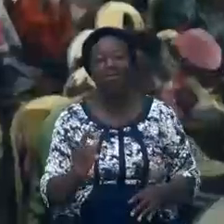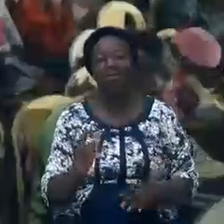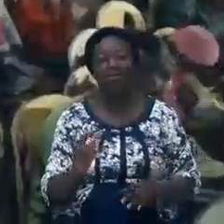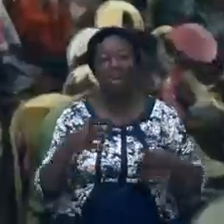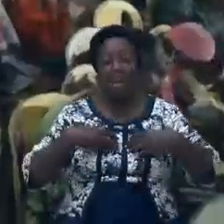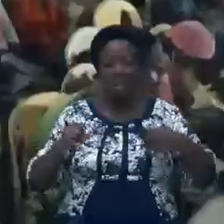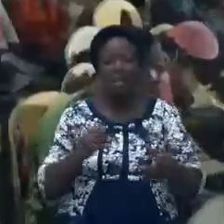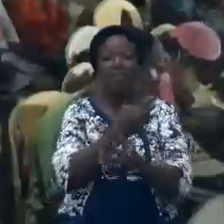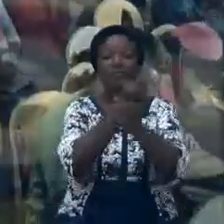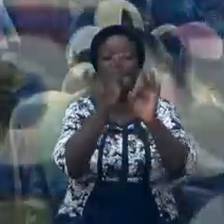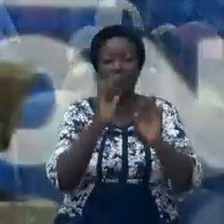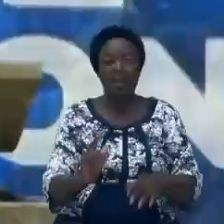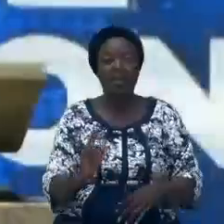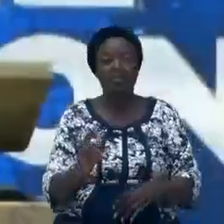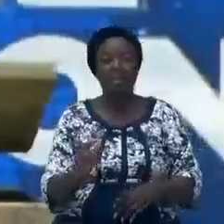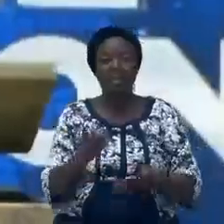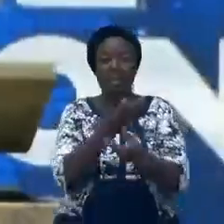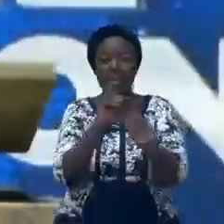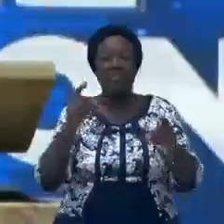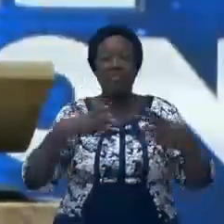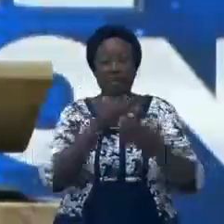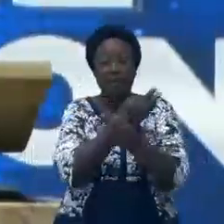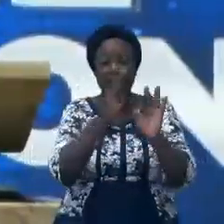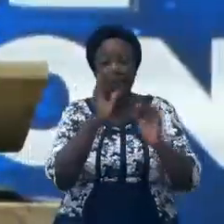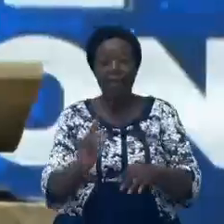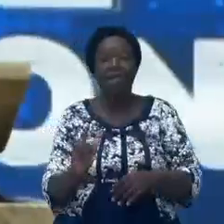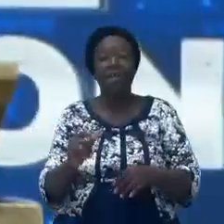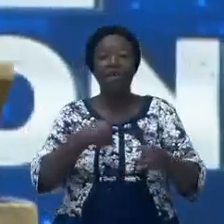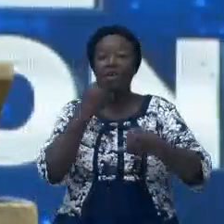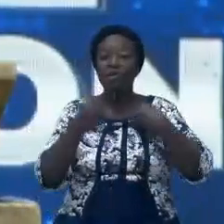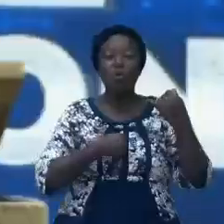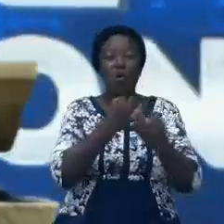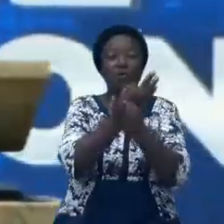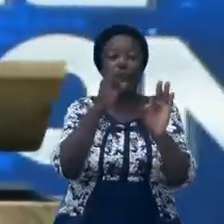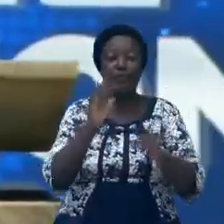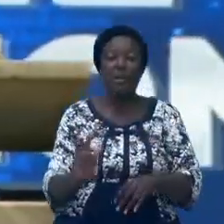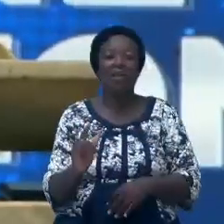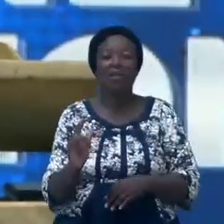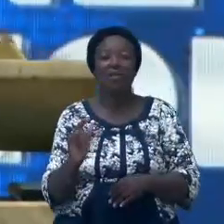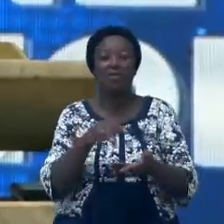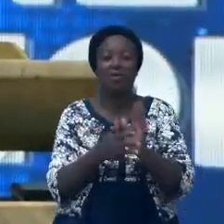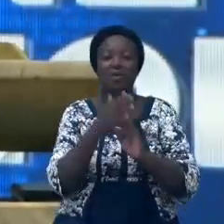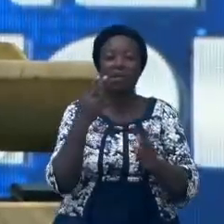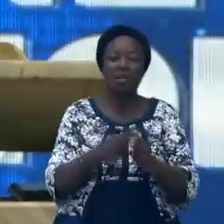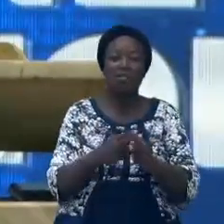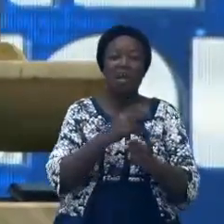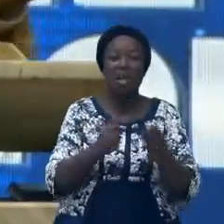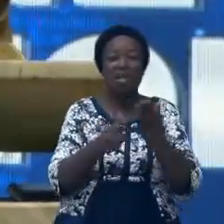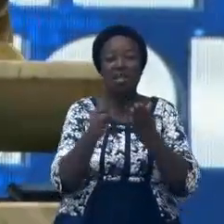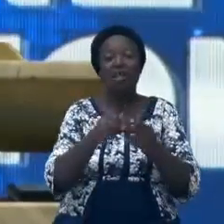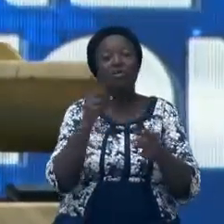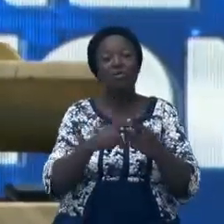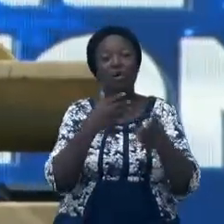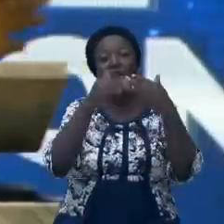Salvation freely. Healing freely. Deliverance freely. Joy